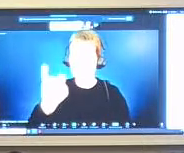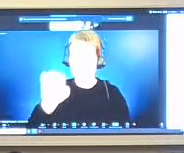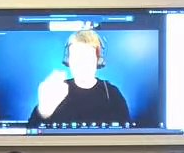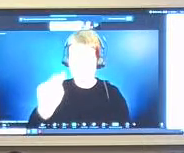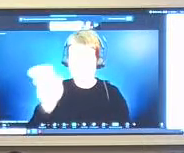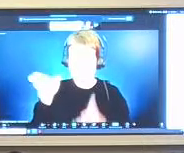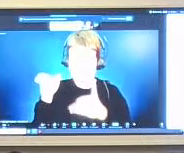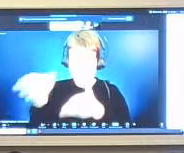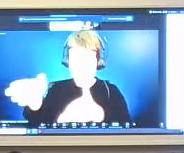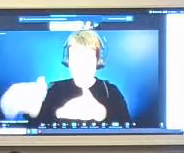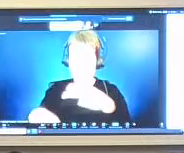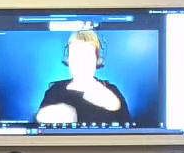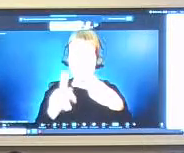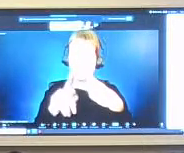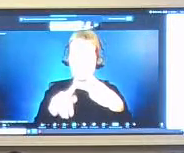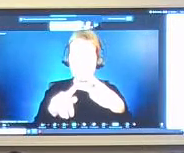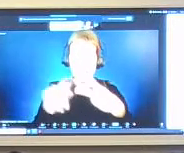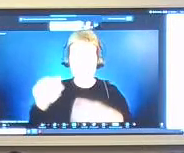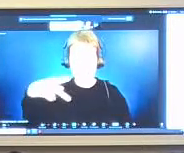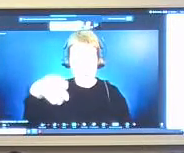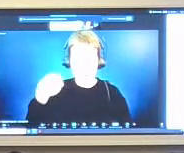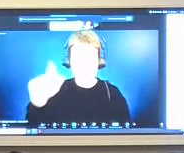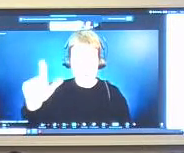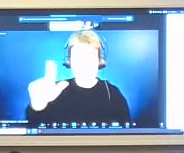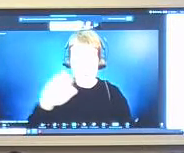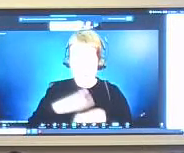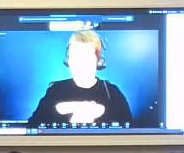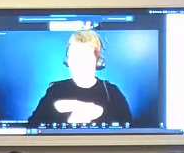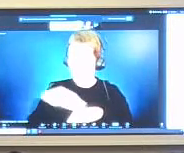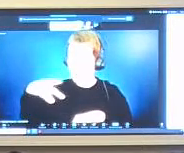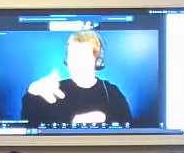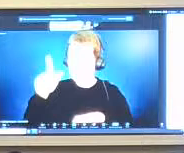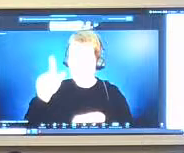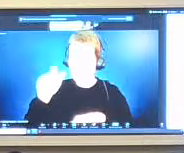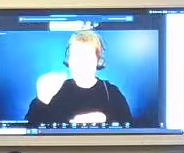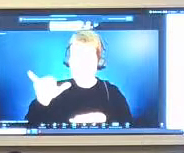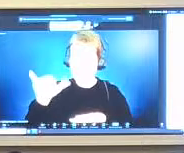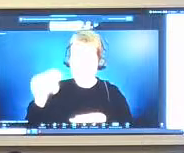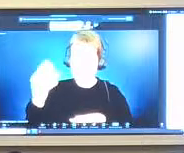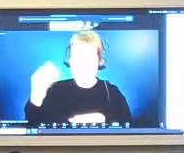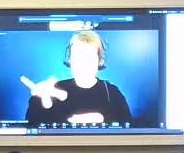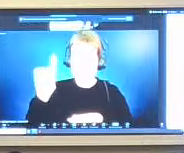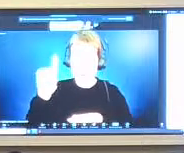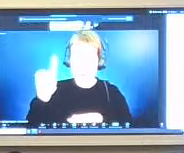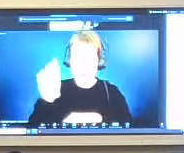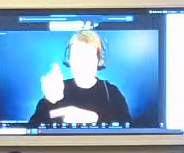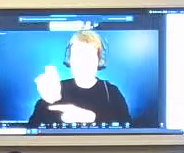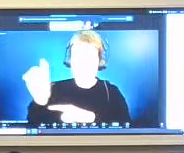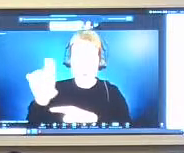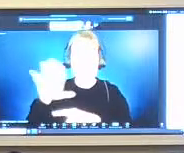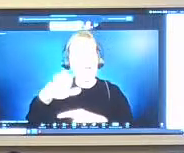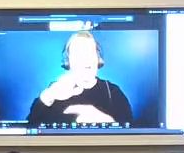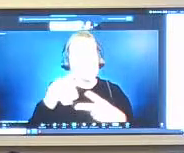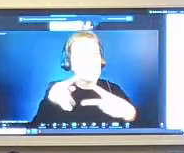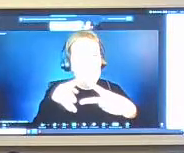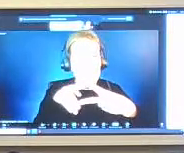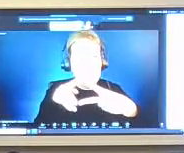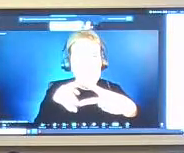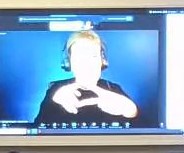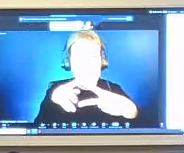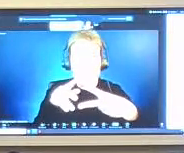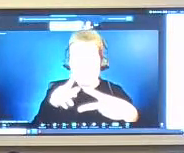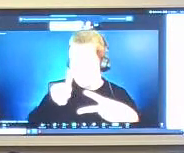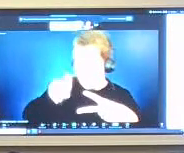road changes names. What specifically about either, if you have specifics? I do have specifics. Okay, There